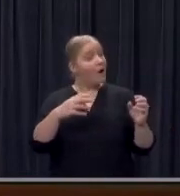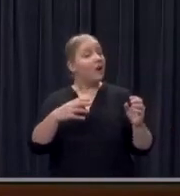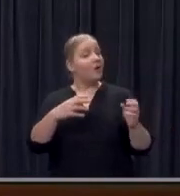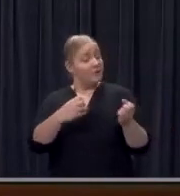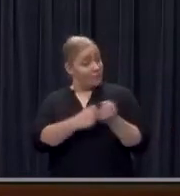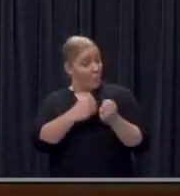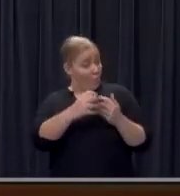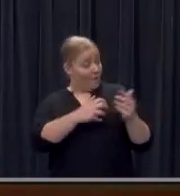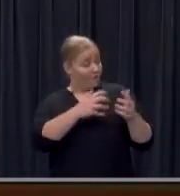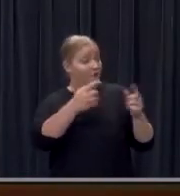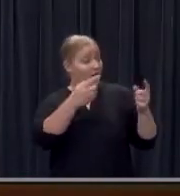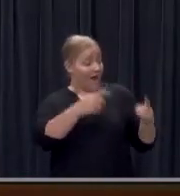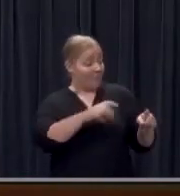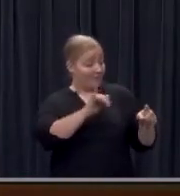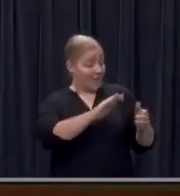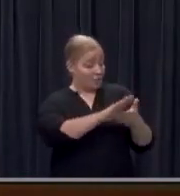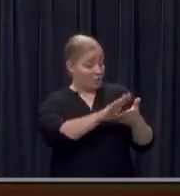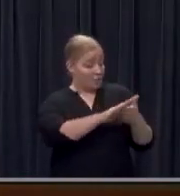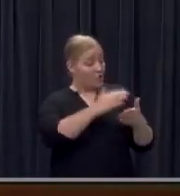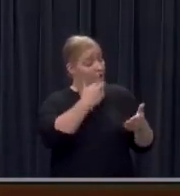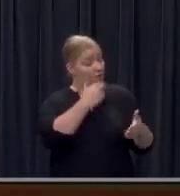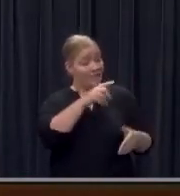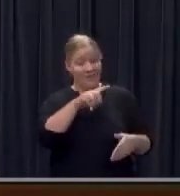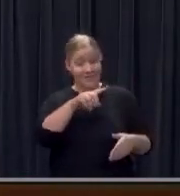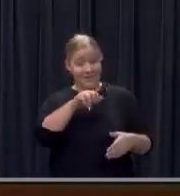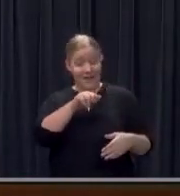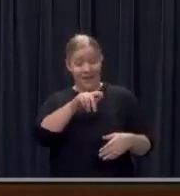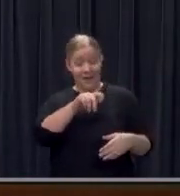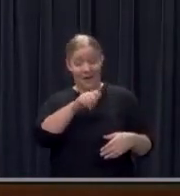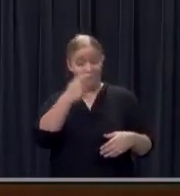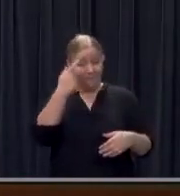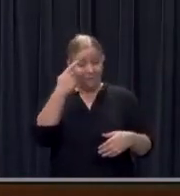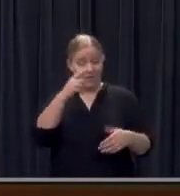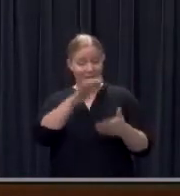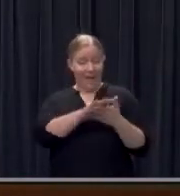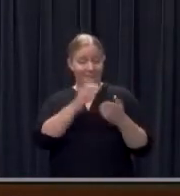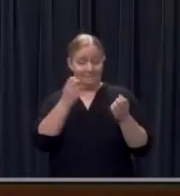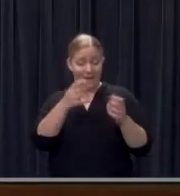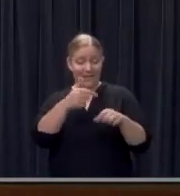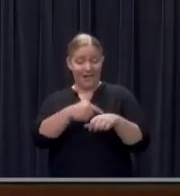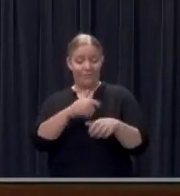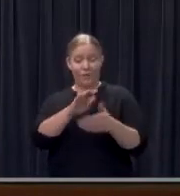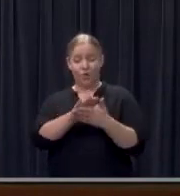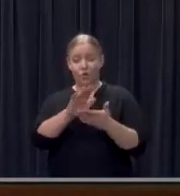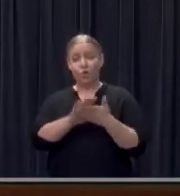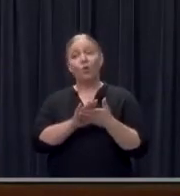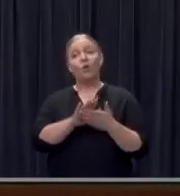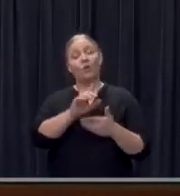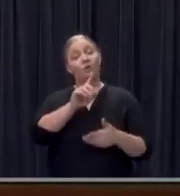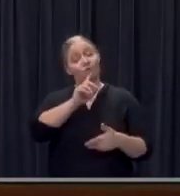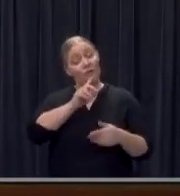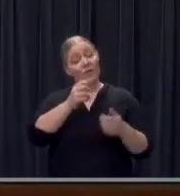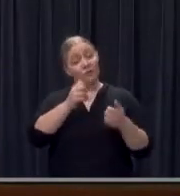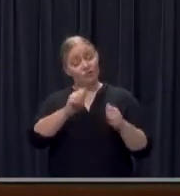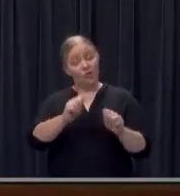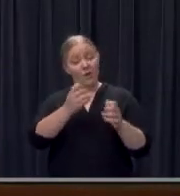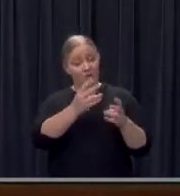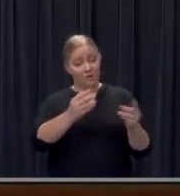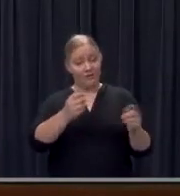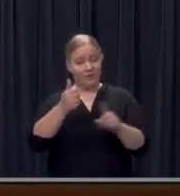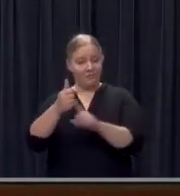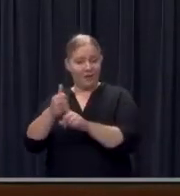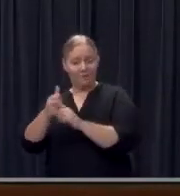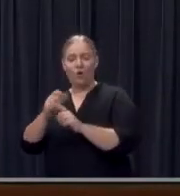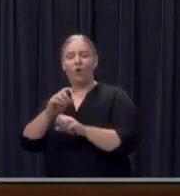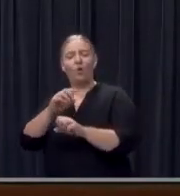that school. It's a good piece of data for that because, many times schools rightly are trying to, take care of things themselves and